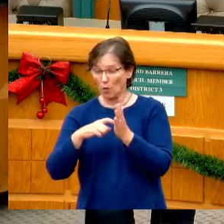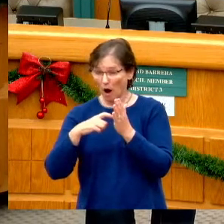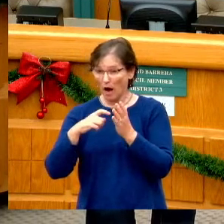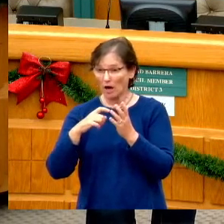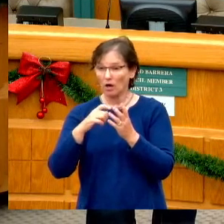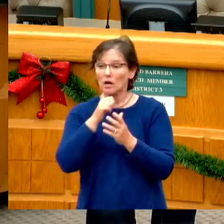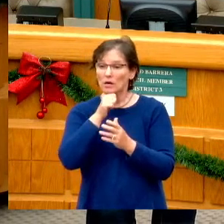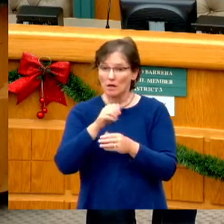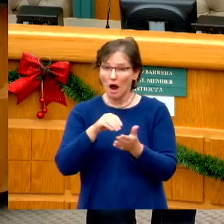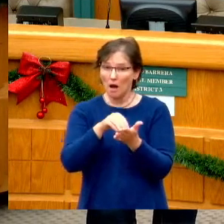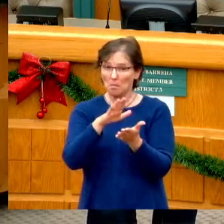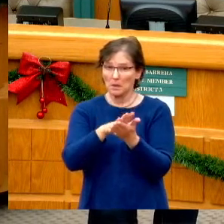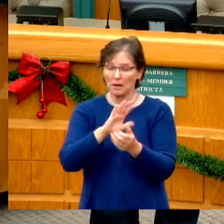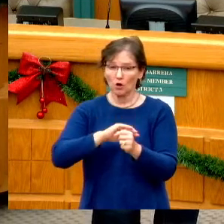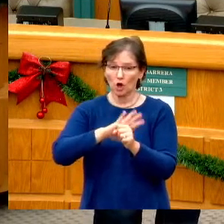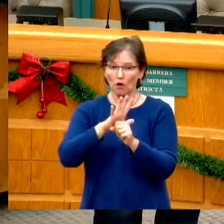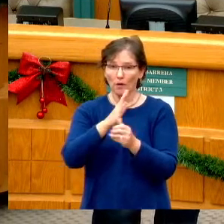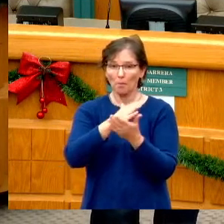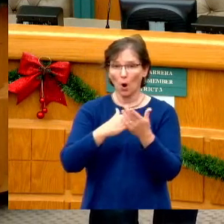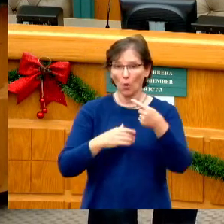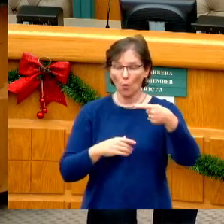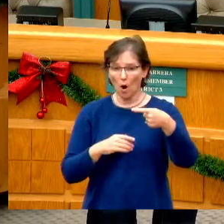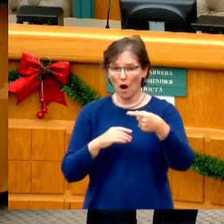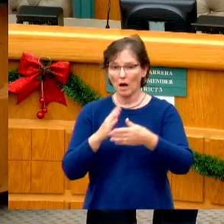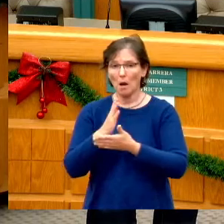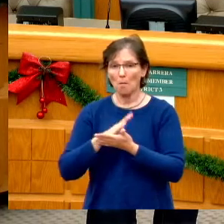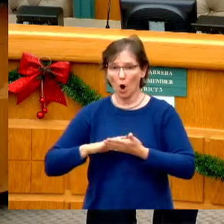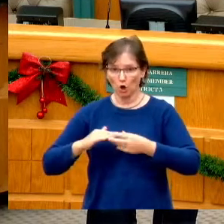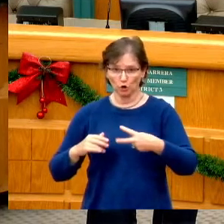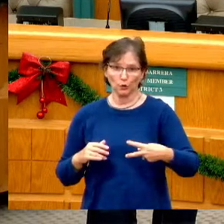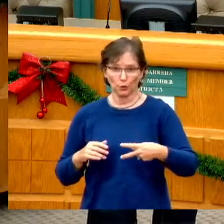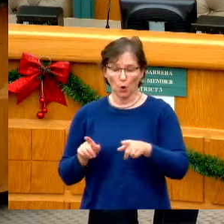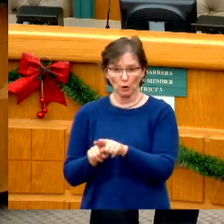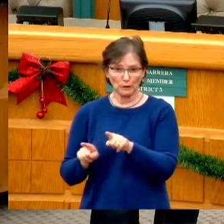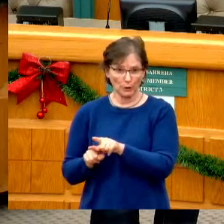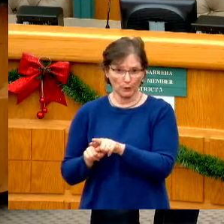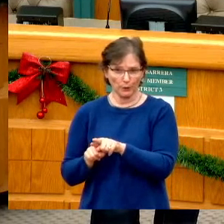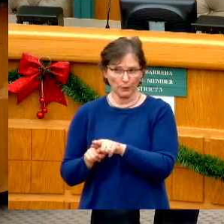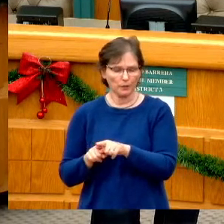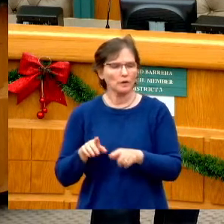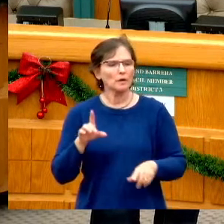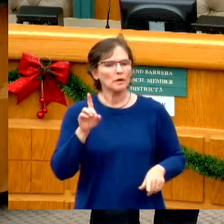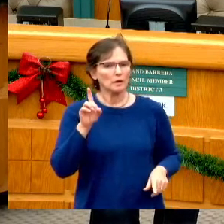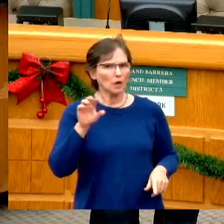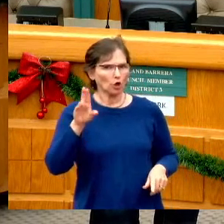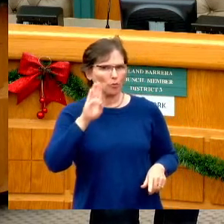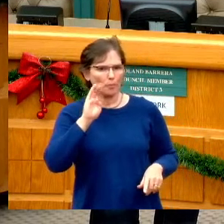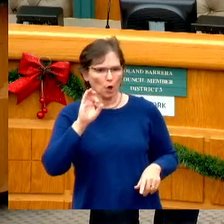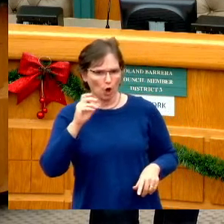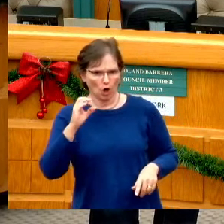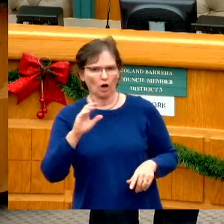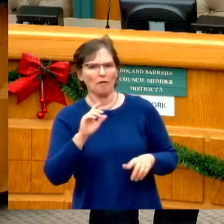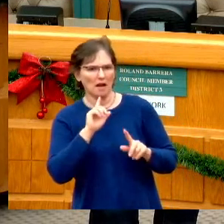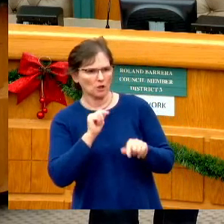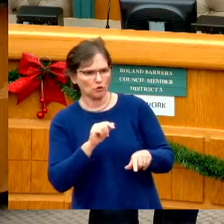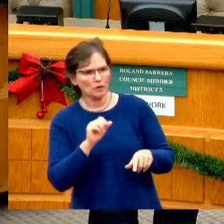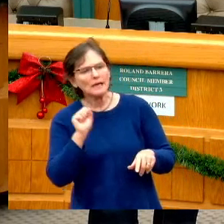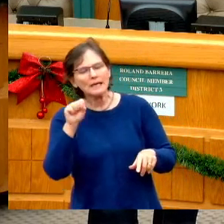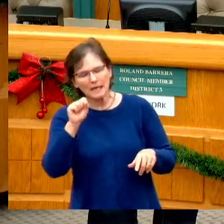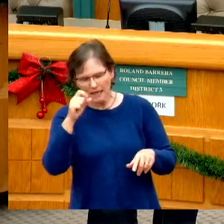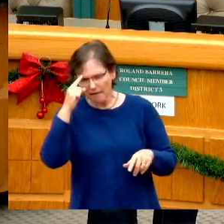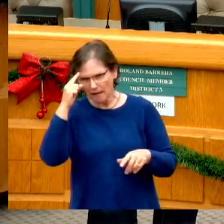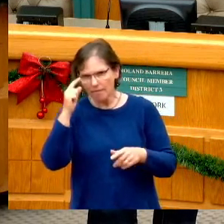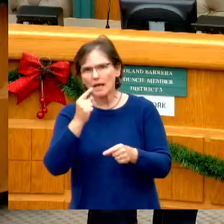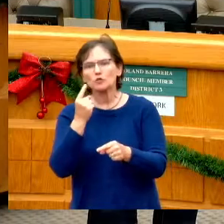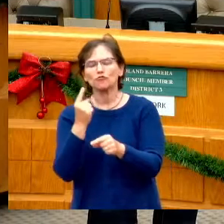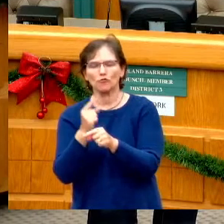I think the director answered that exactly right. And the deaths that